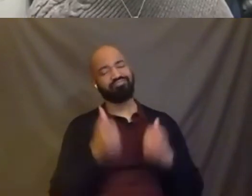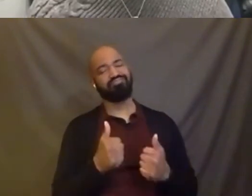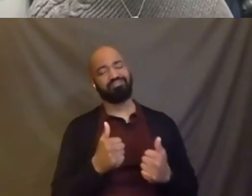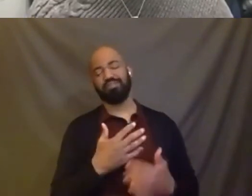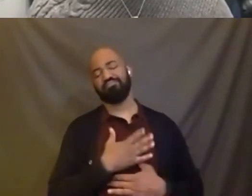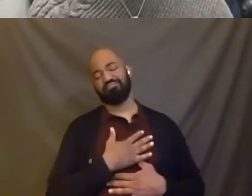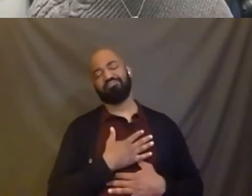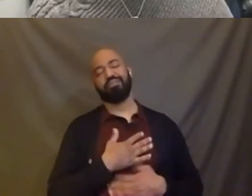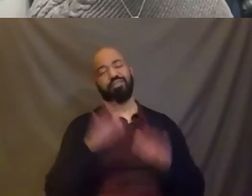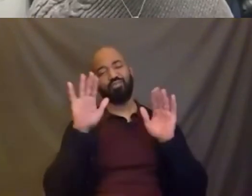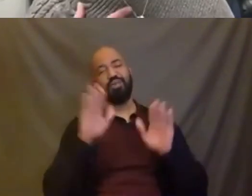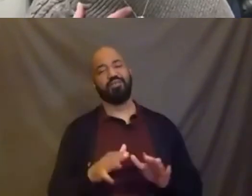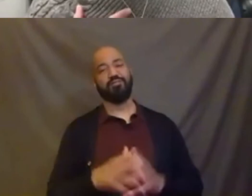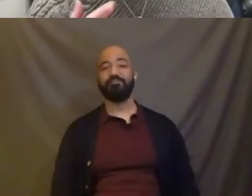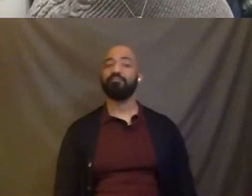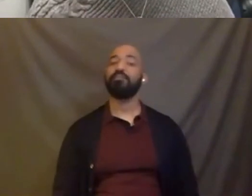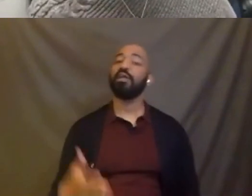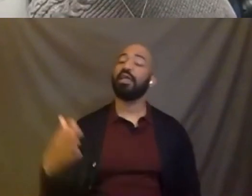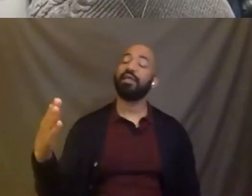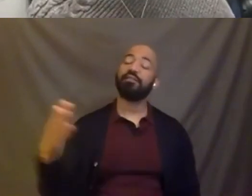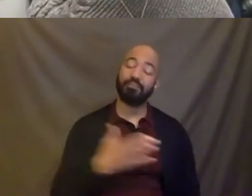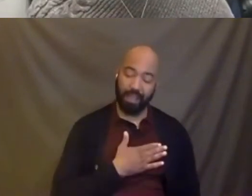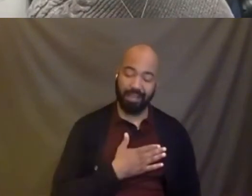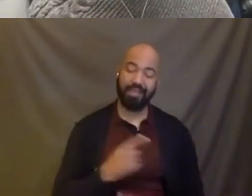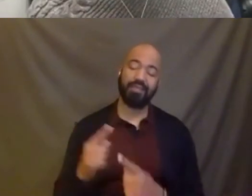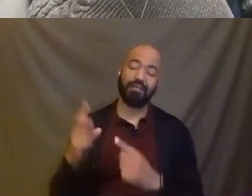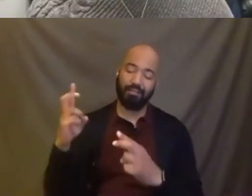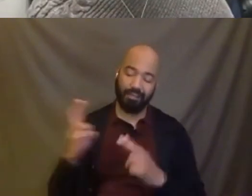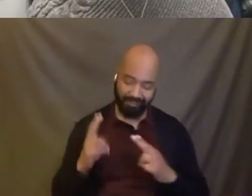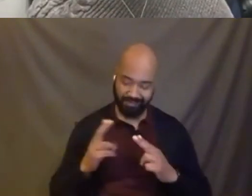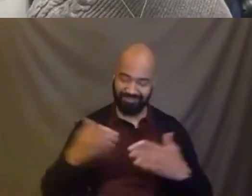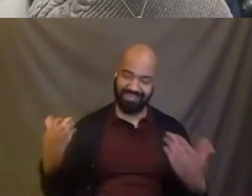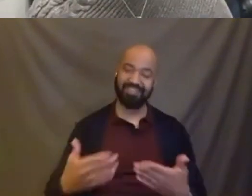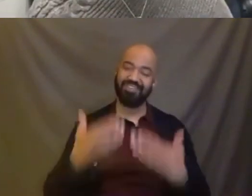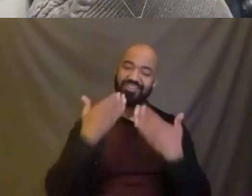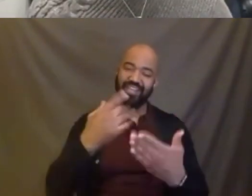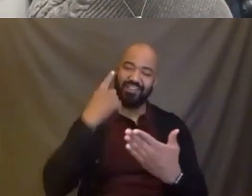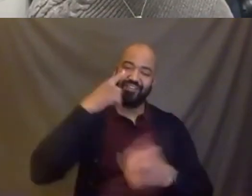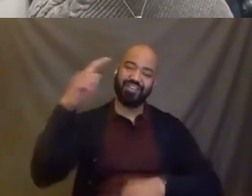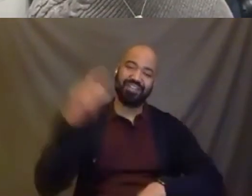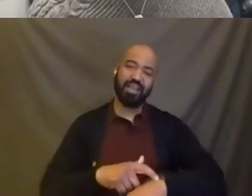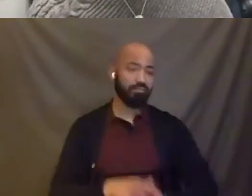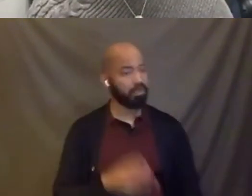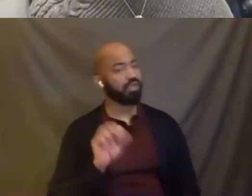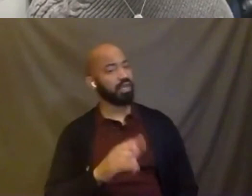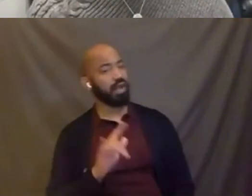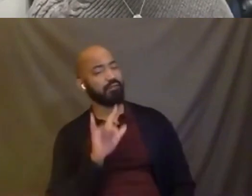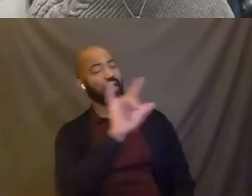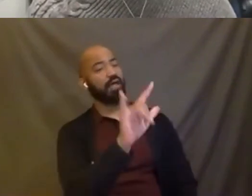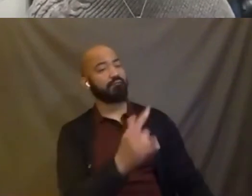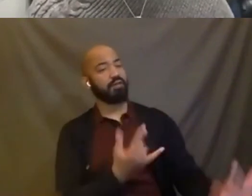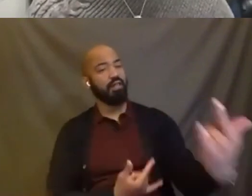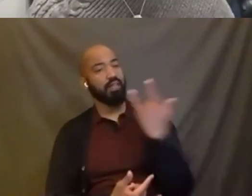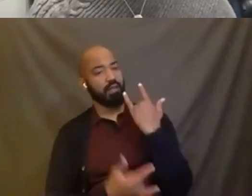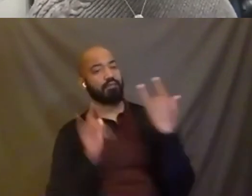wonderful. It's really wonderful. It is my gift to be here. So thank you very much for the time tonight. We can have some mutual love, which is really,